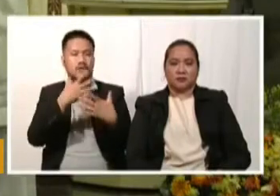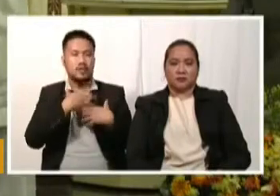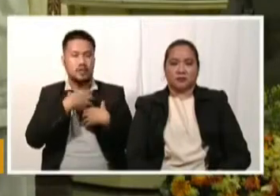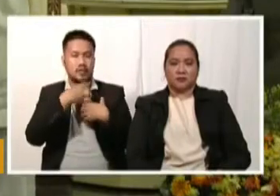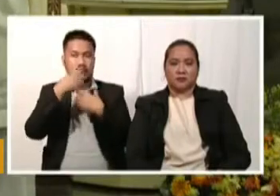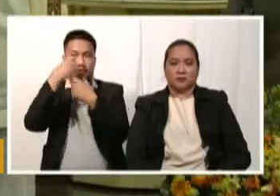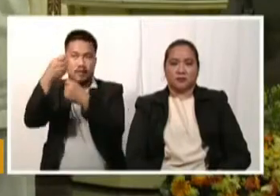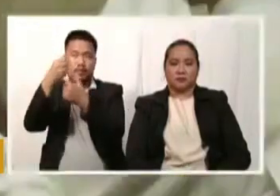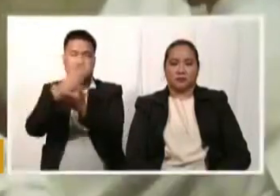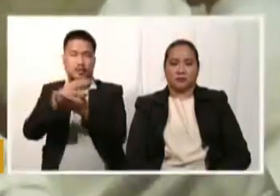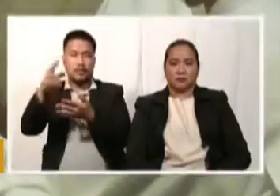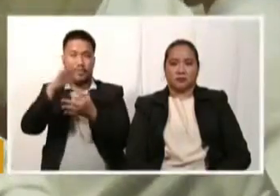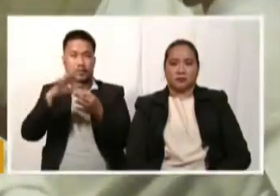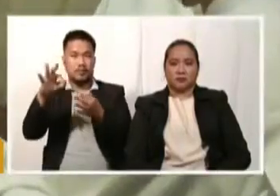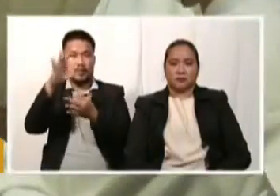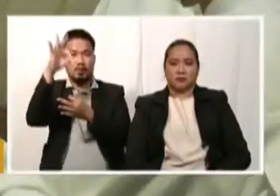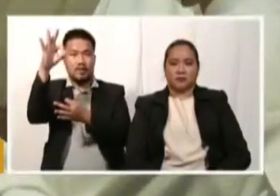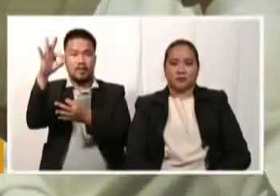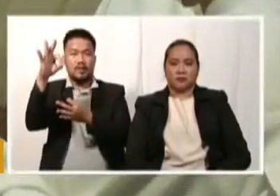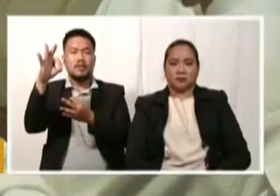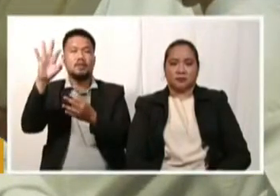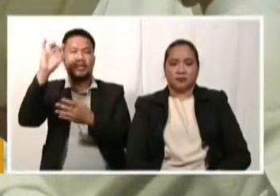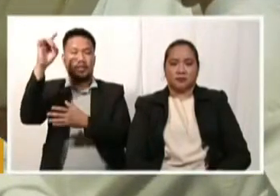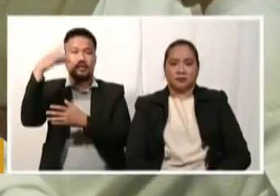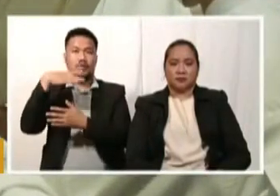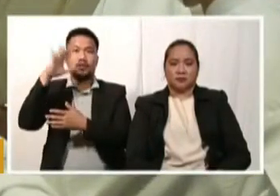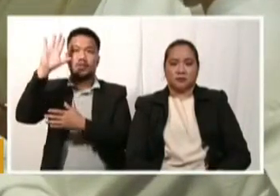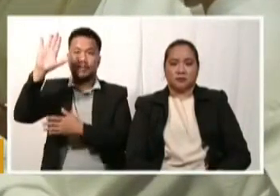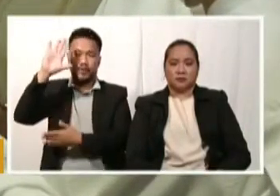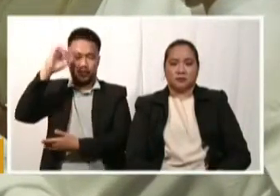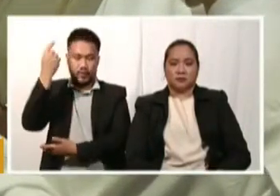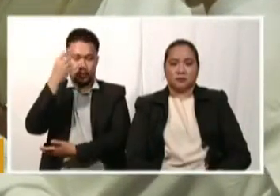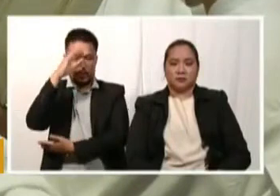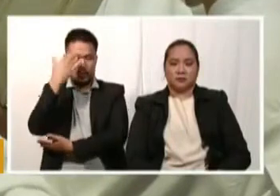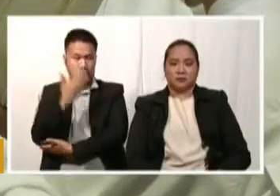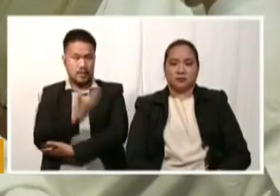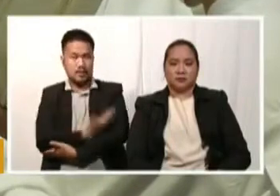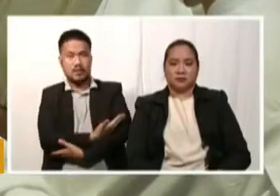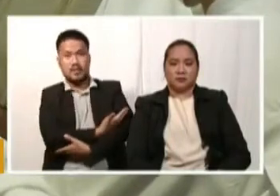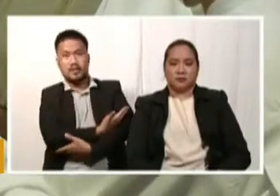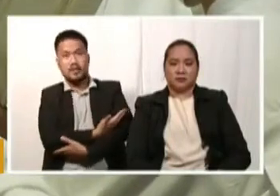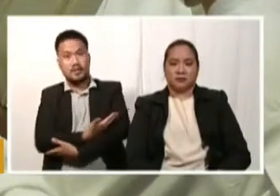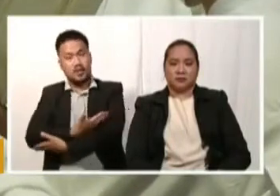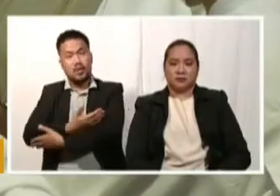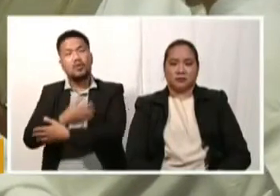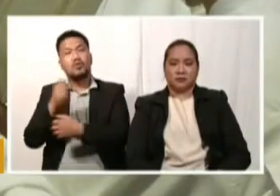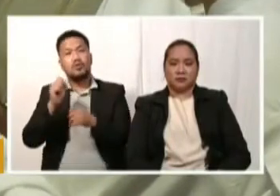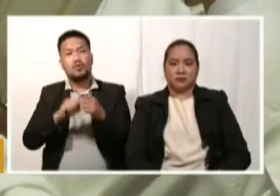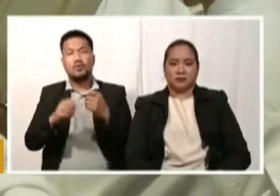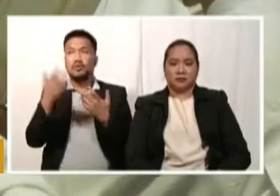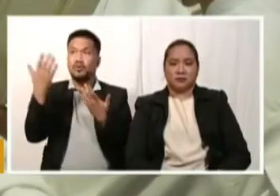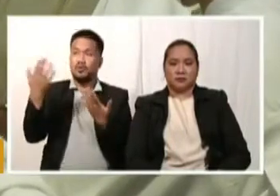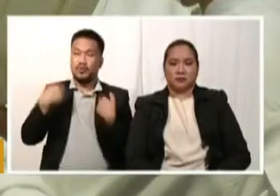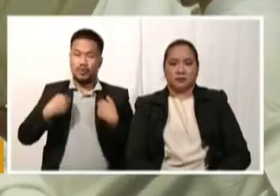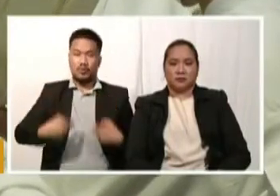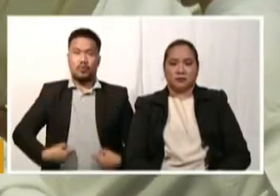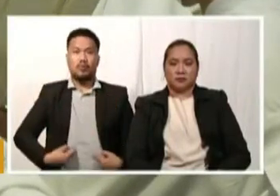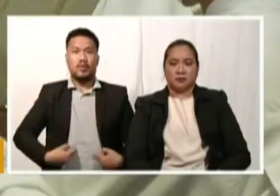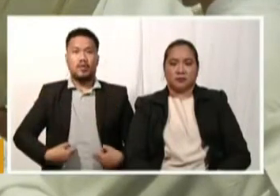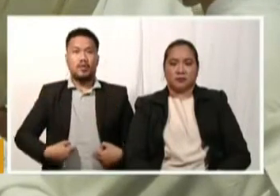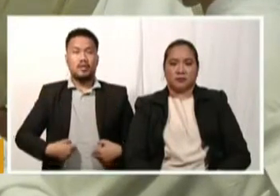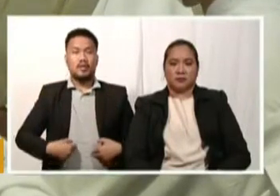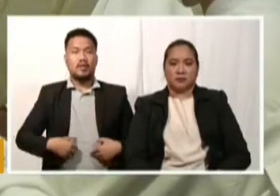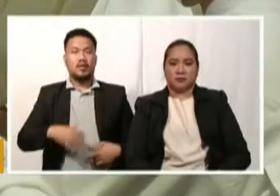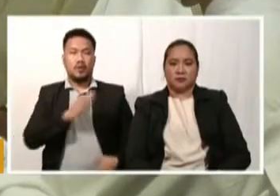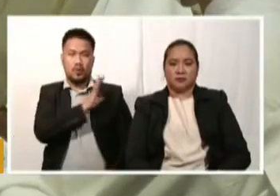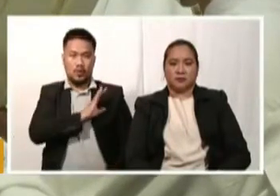the Holy Spirit the grace of your only begotten Son, so that human nature,